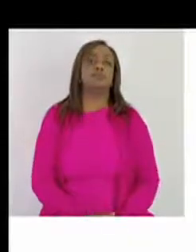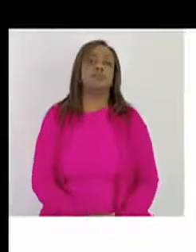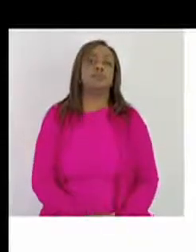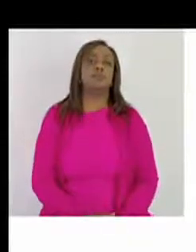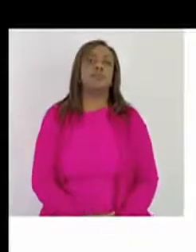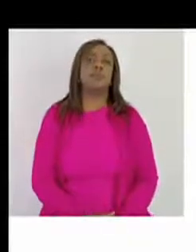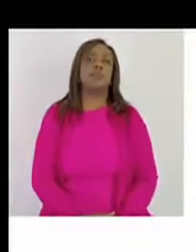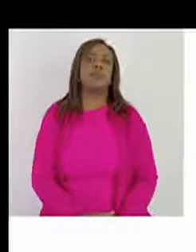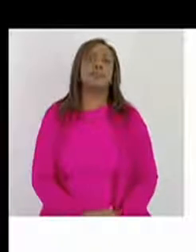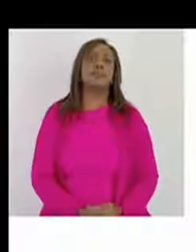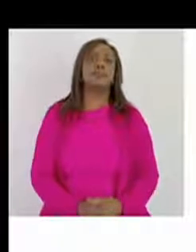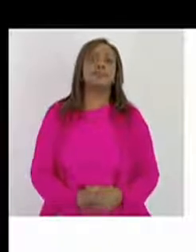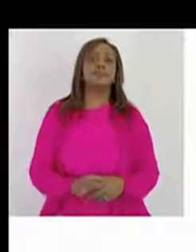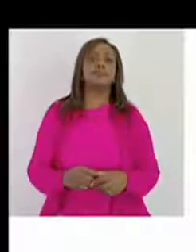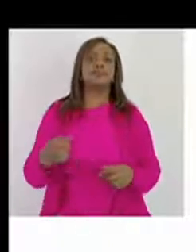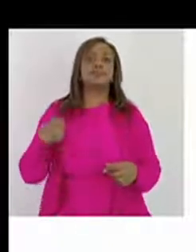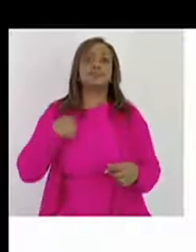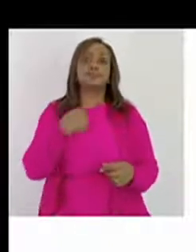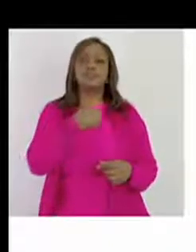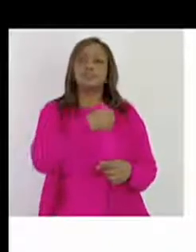gender, or your ethnicity.